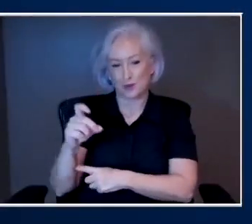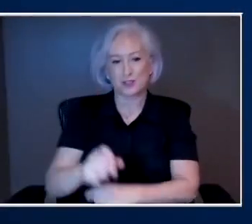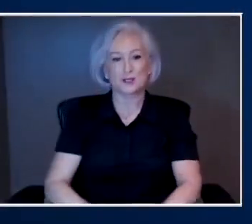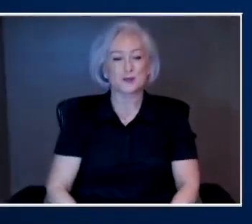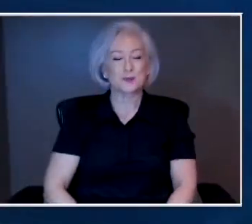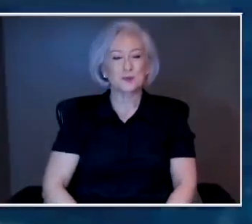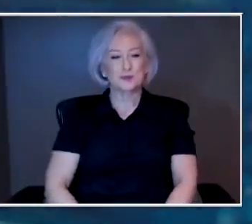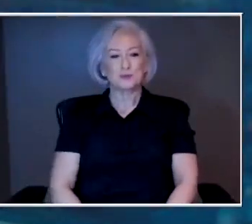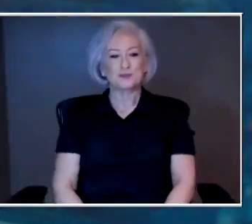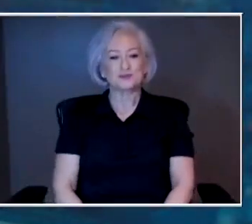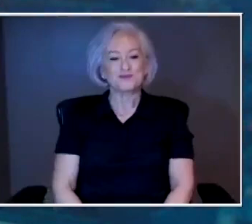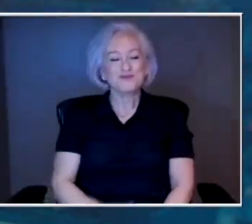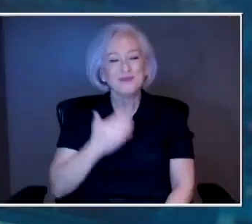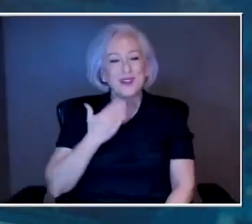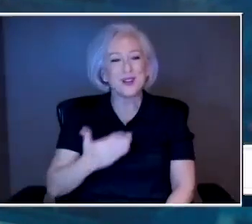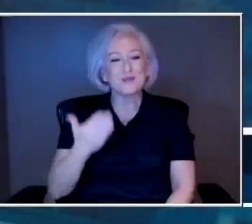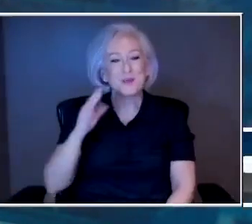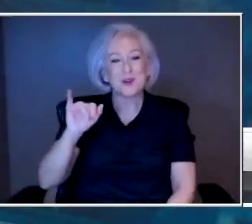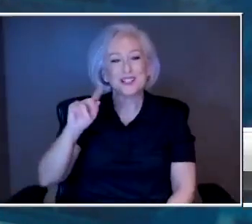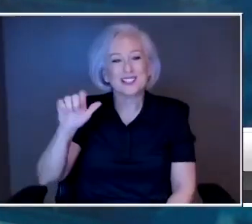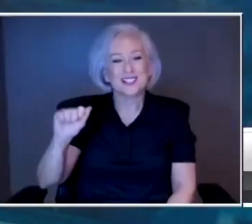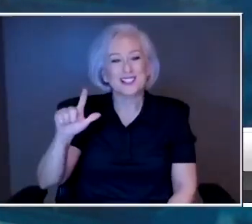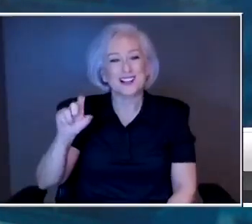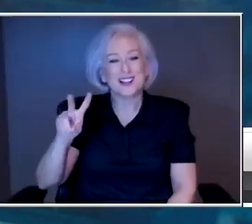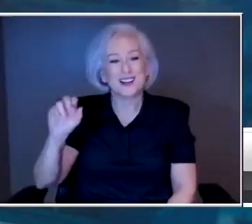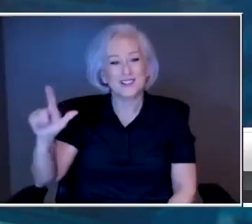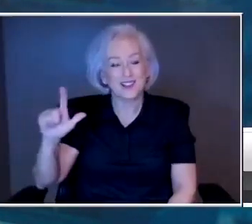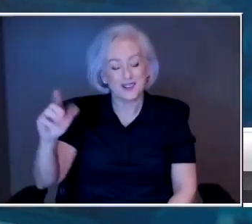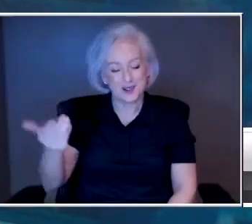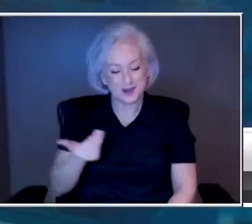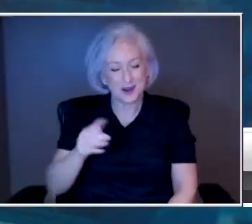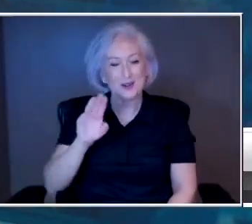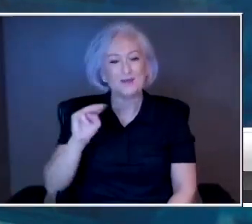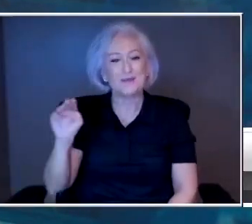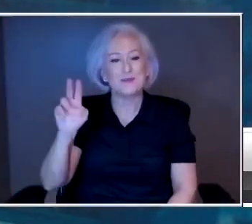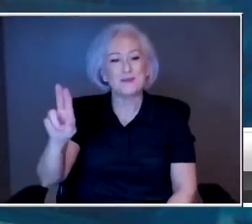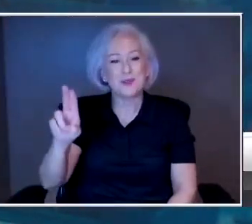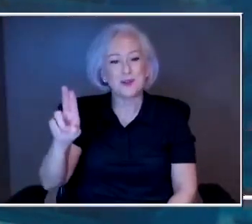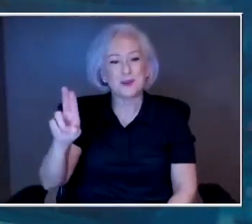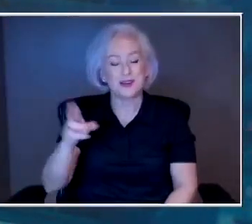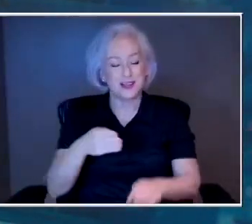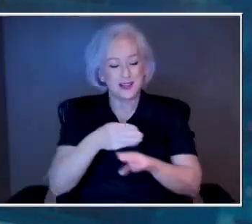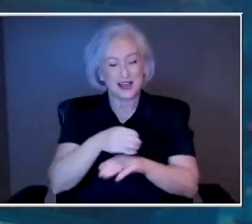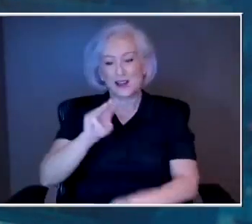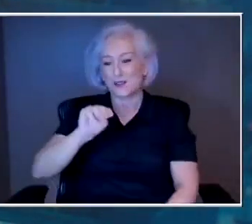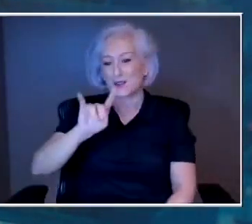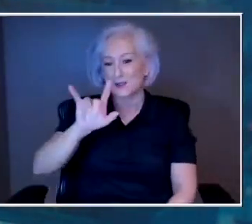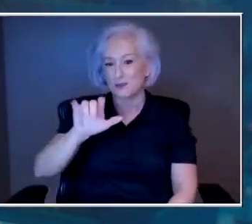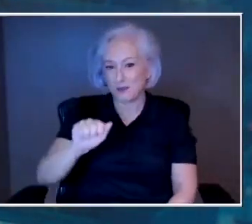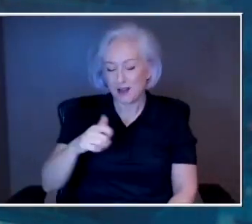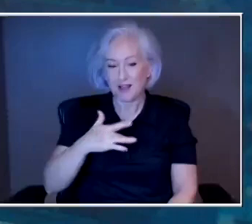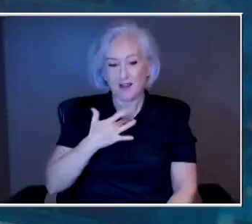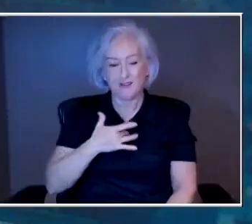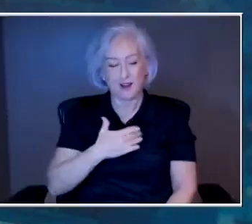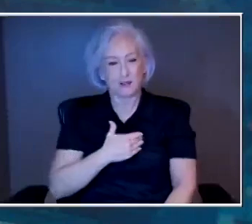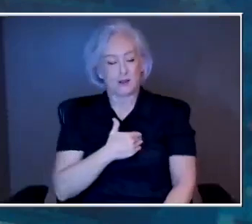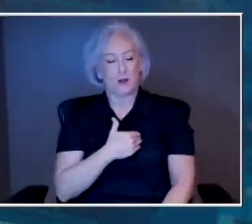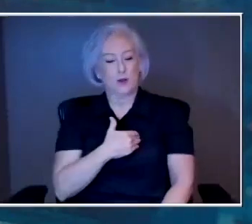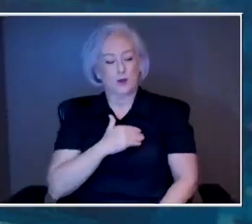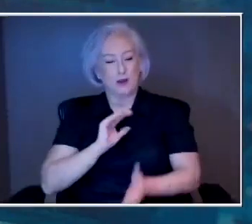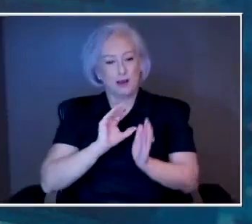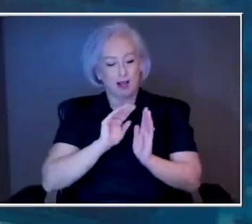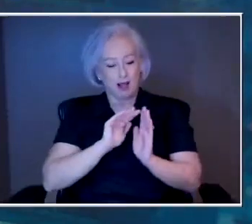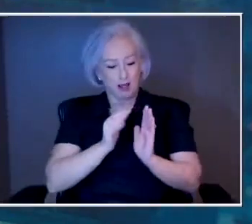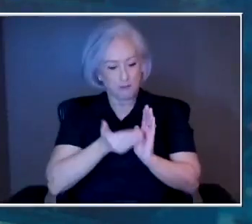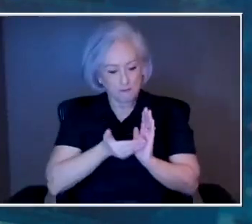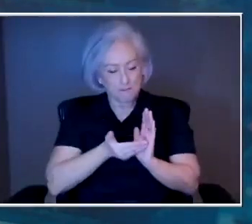Good morning, I'm Jessica Lovell, and welcome to the Morning Medical Update. After Mila Ellsworth felt a lump, doctors confirmed that she had